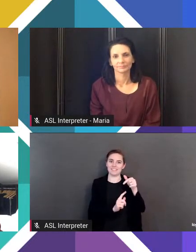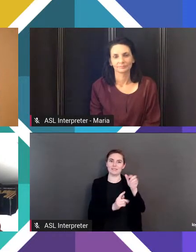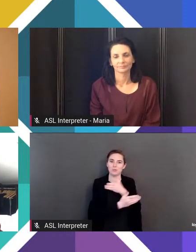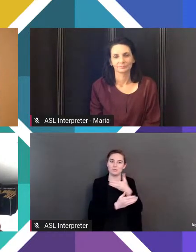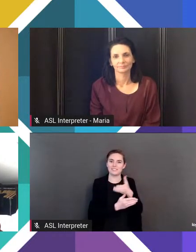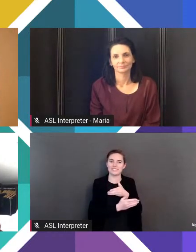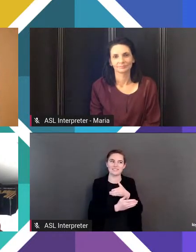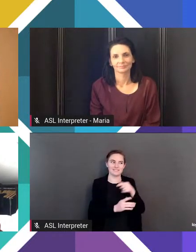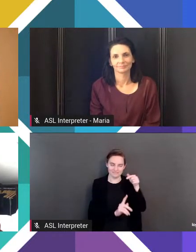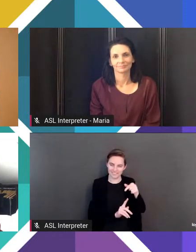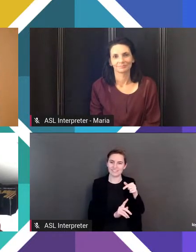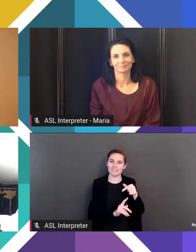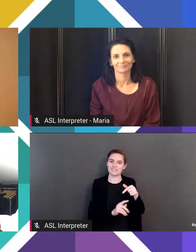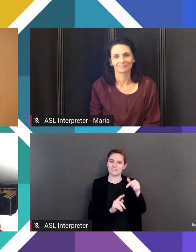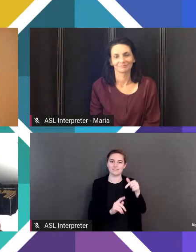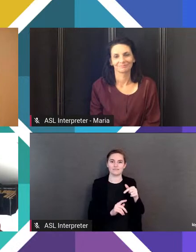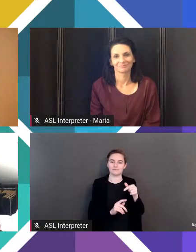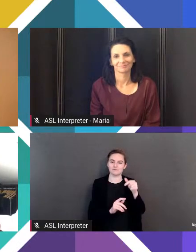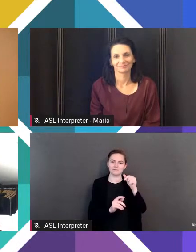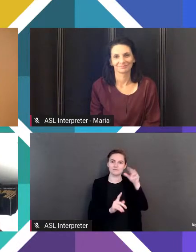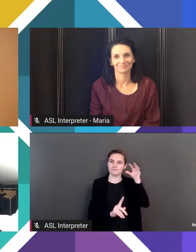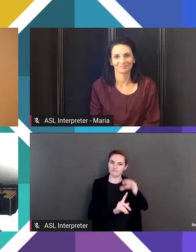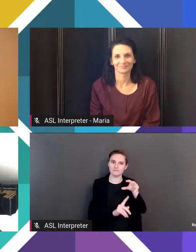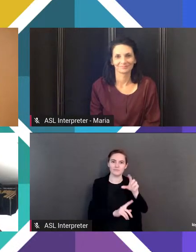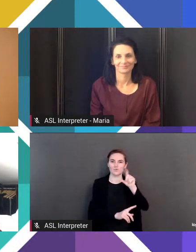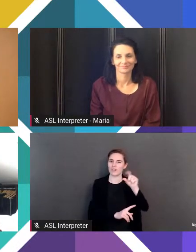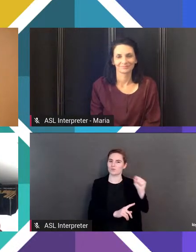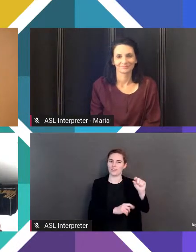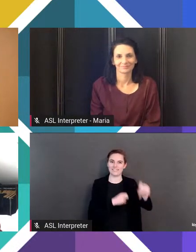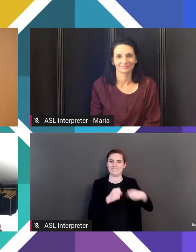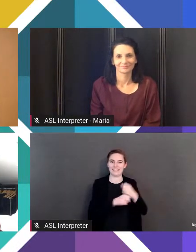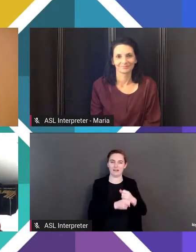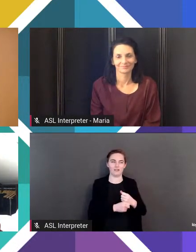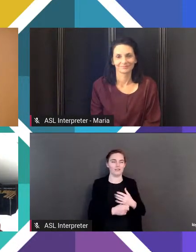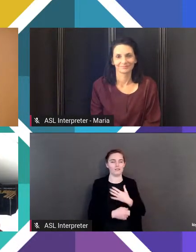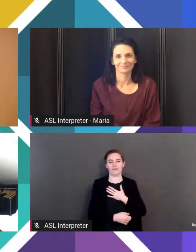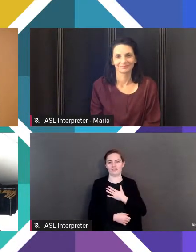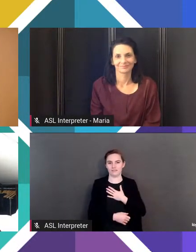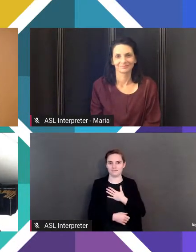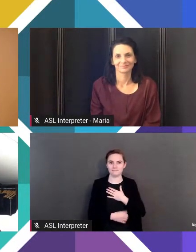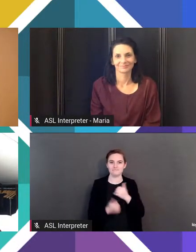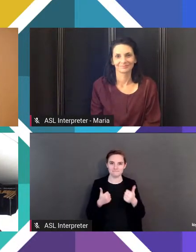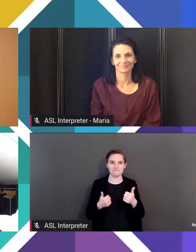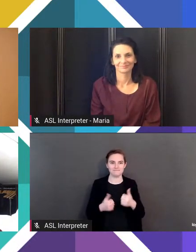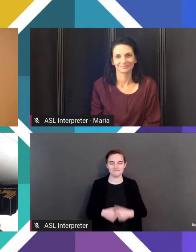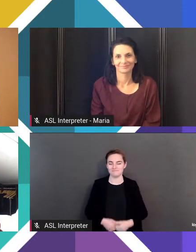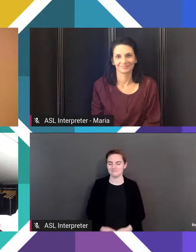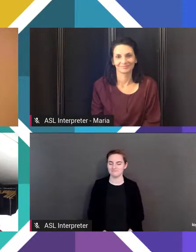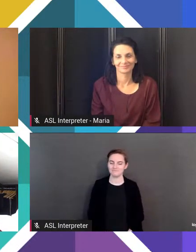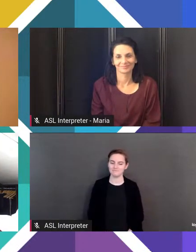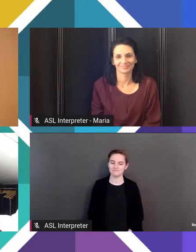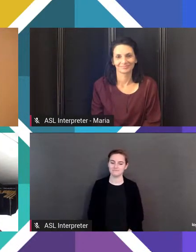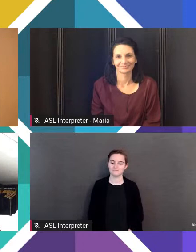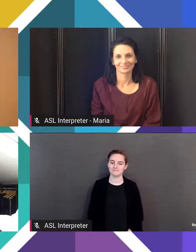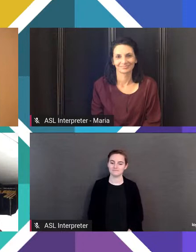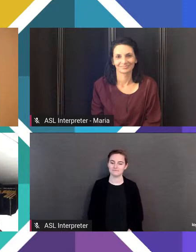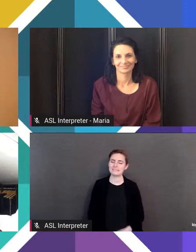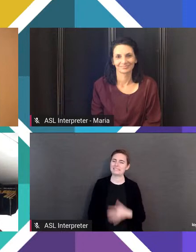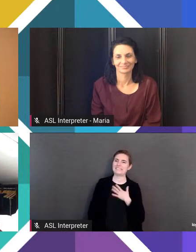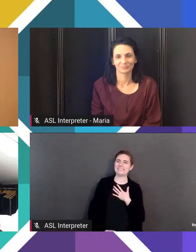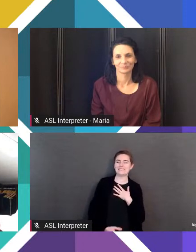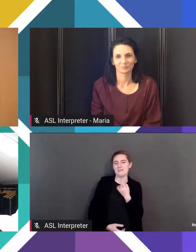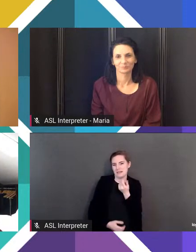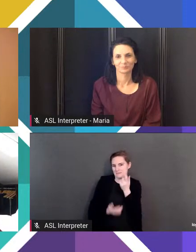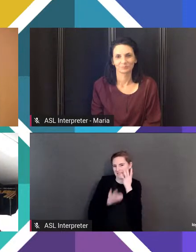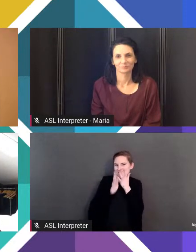check those artists out, please. Yes. Okay, Joey, close us out. Oh my gosh, I'm a little embarrassed, but I'm definitely